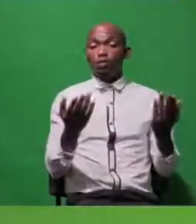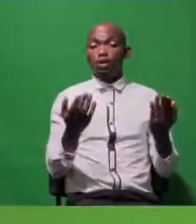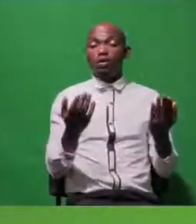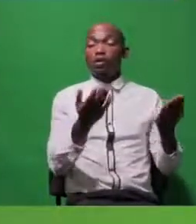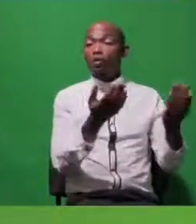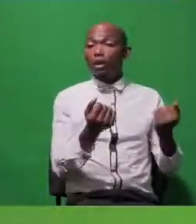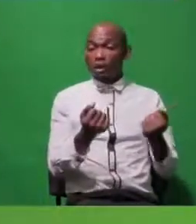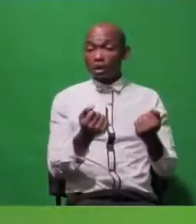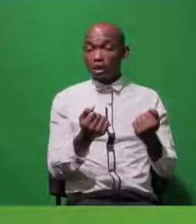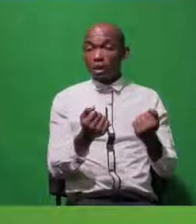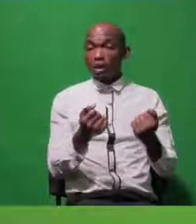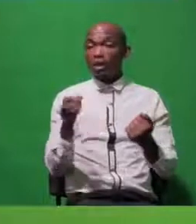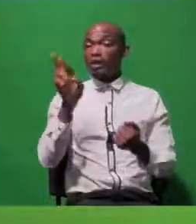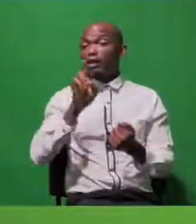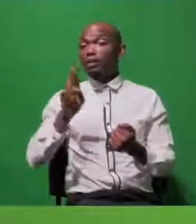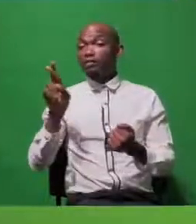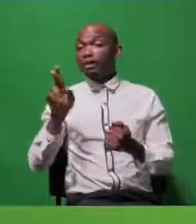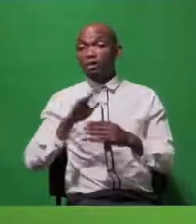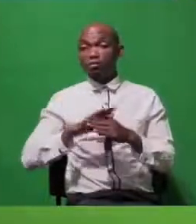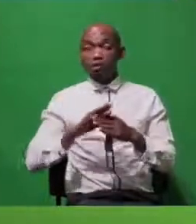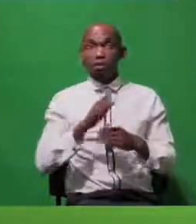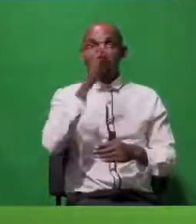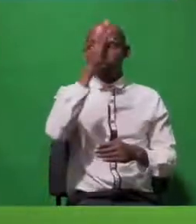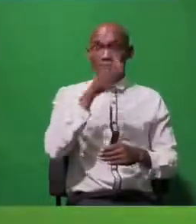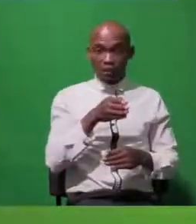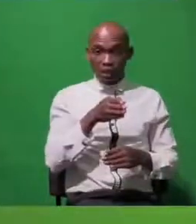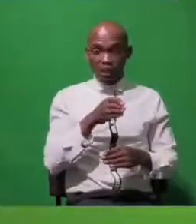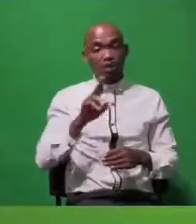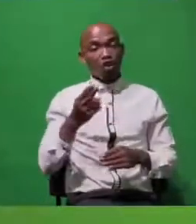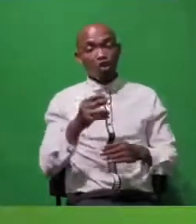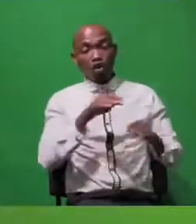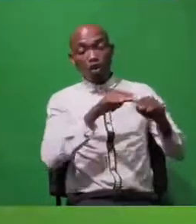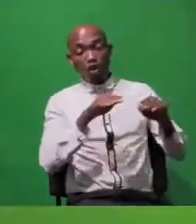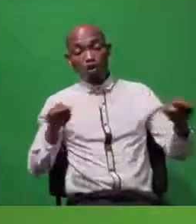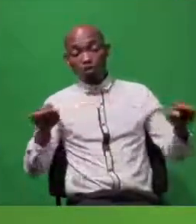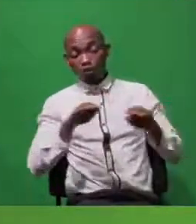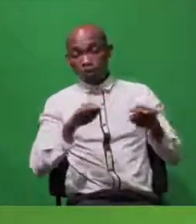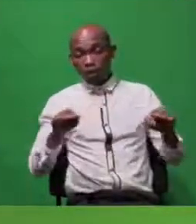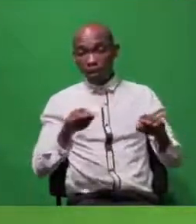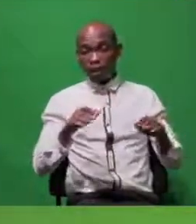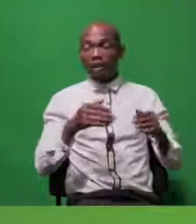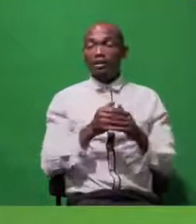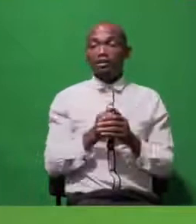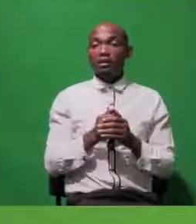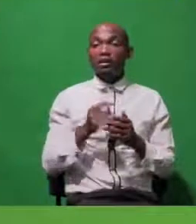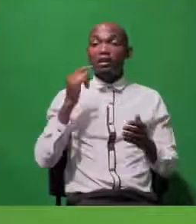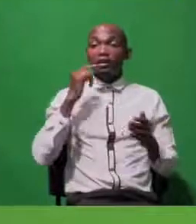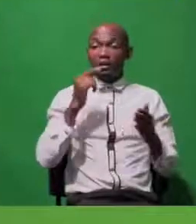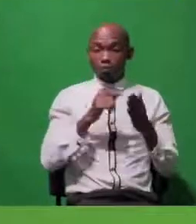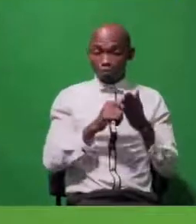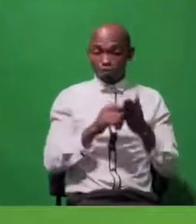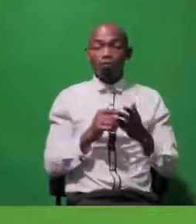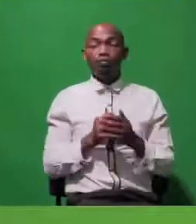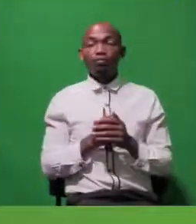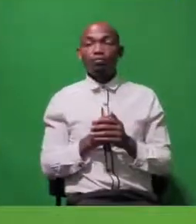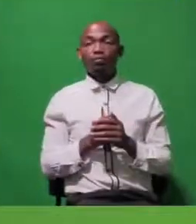reflect either using vertical line or horizontal line. For example,